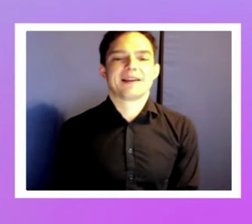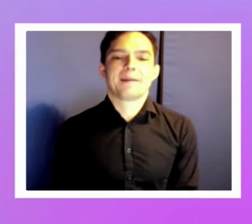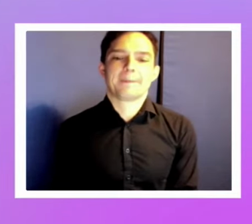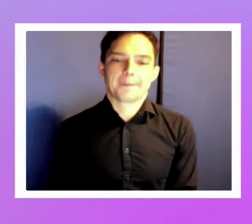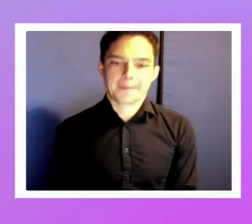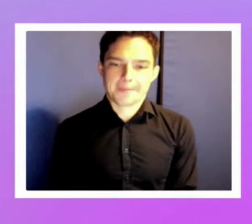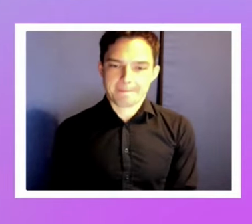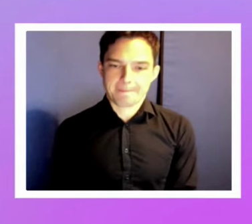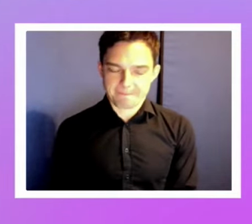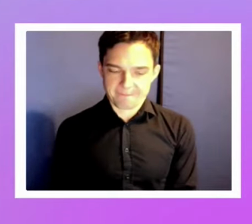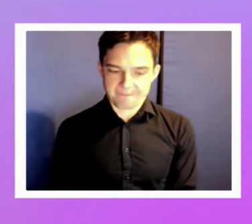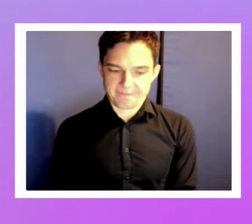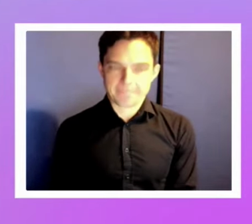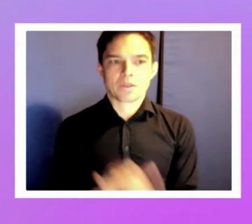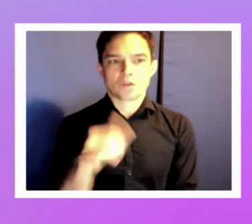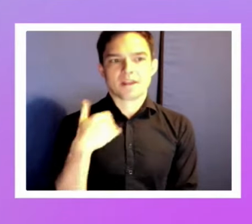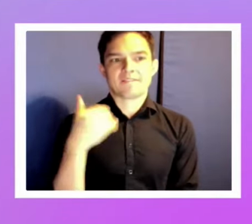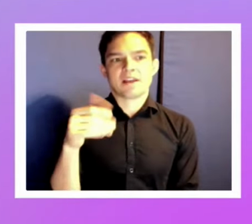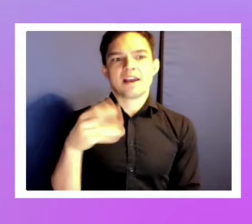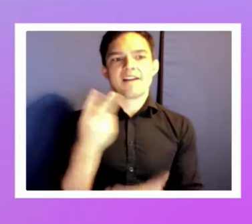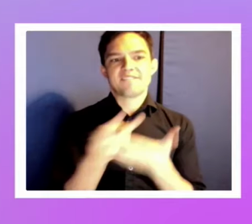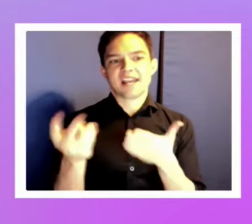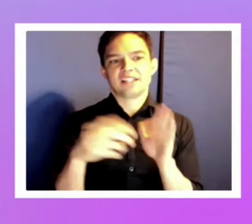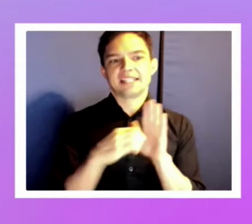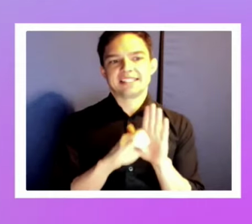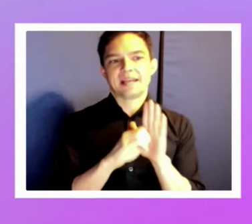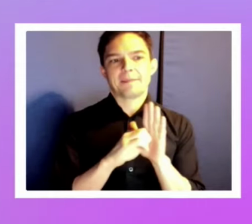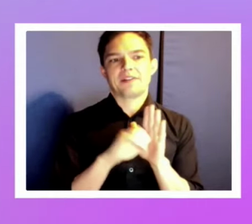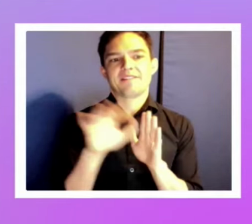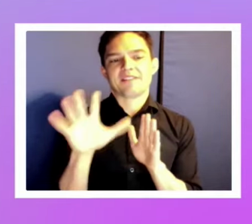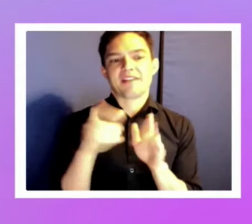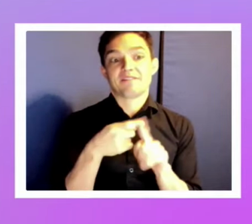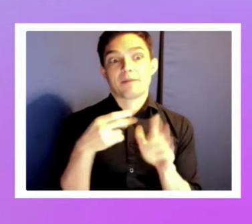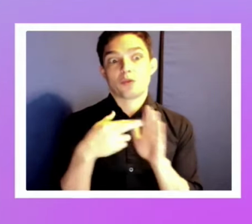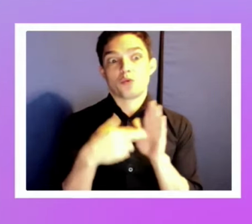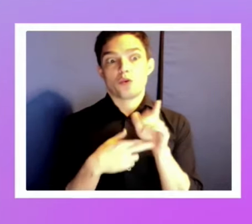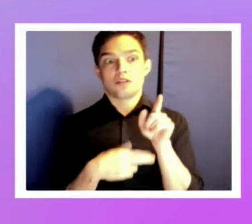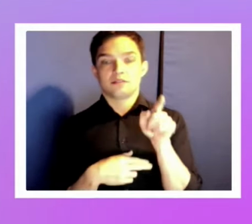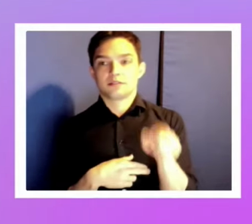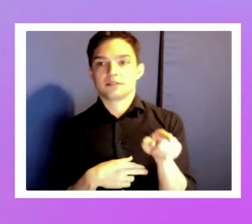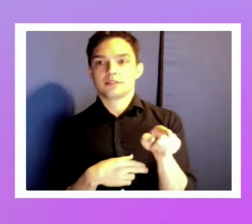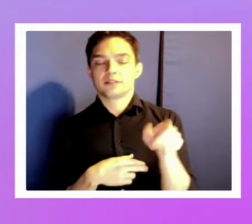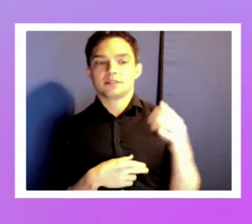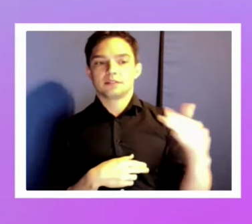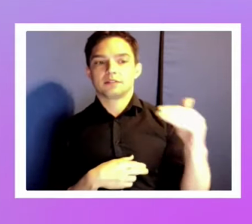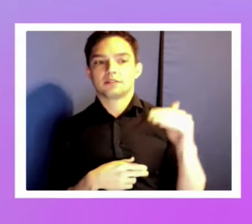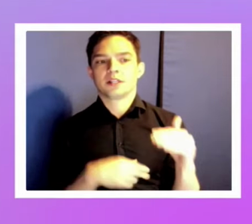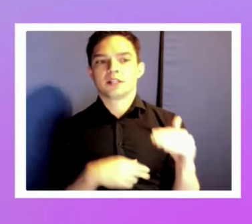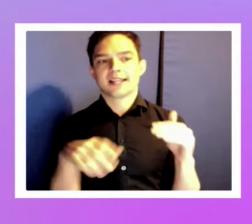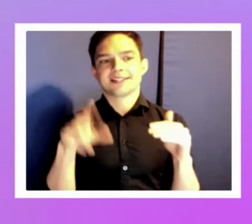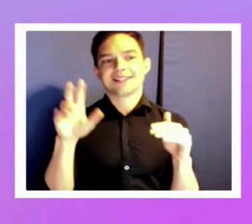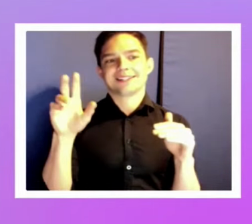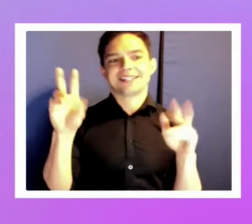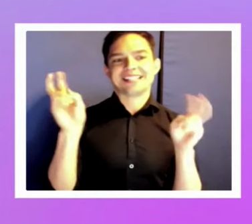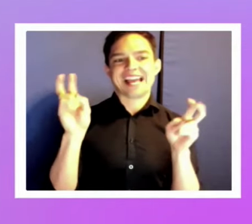there's also a failed example here, which is failed example 5 from the rule, which is the title